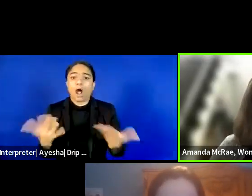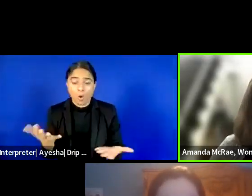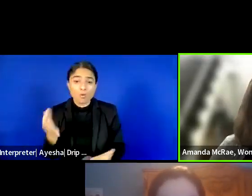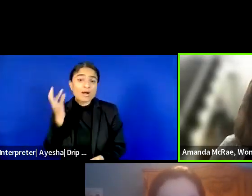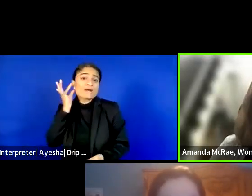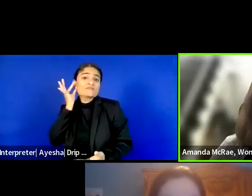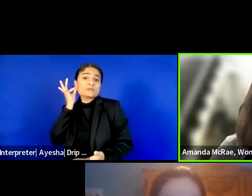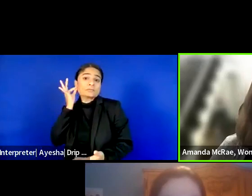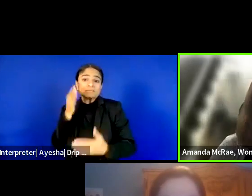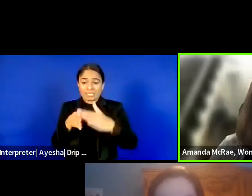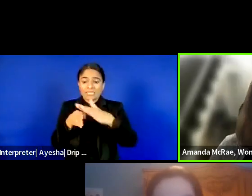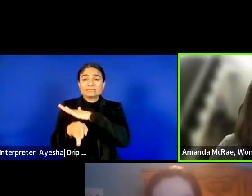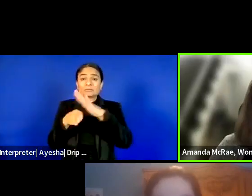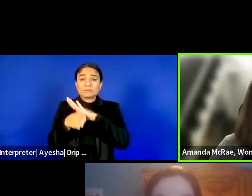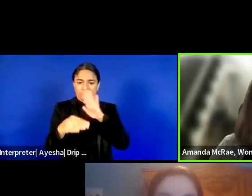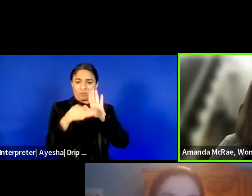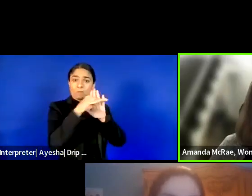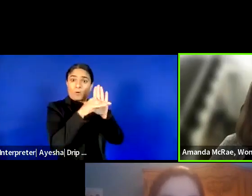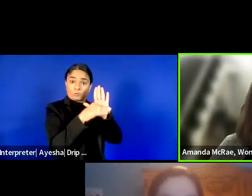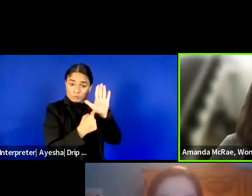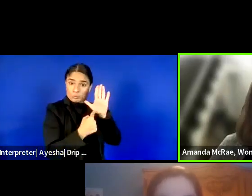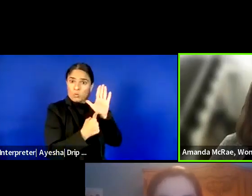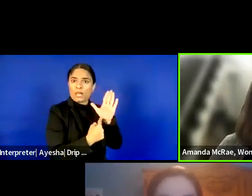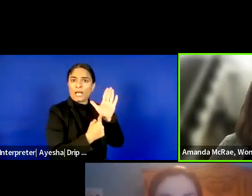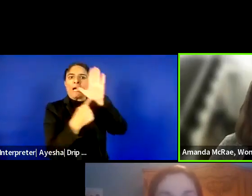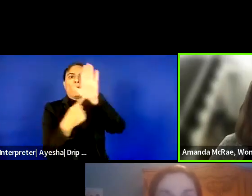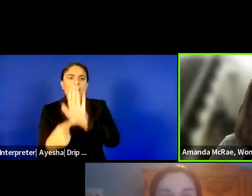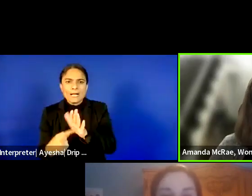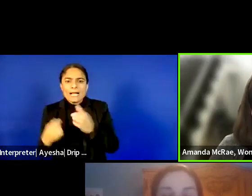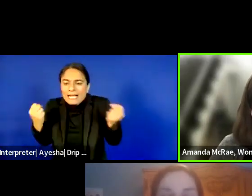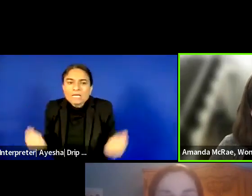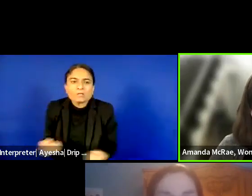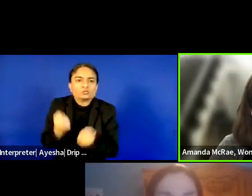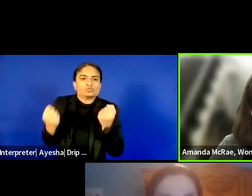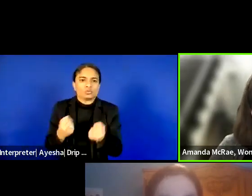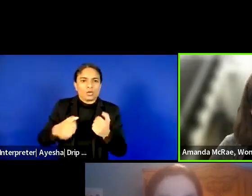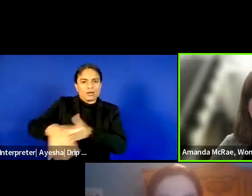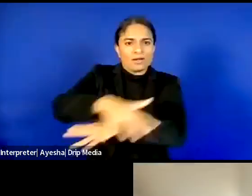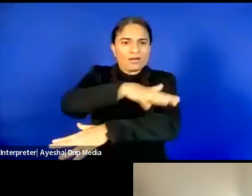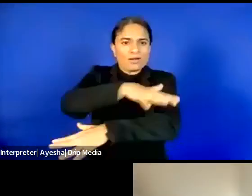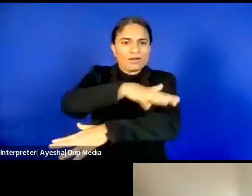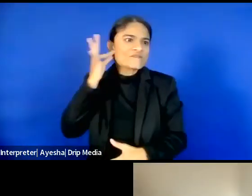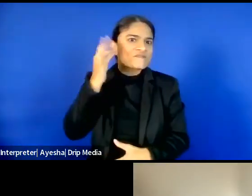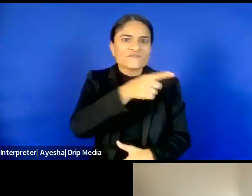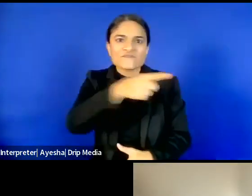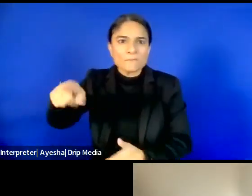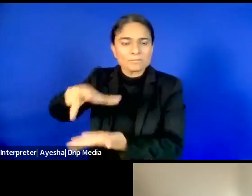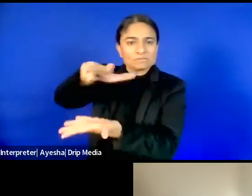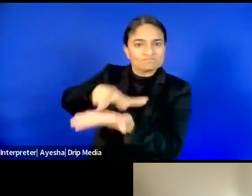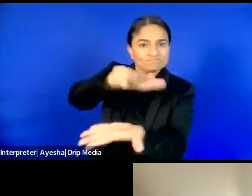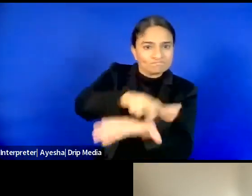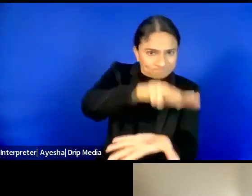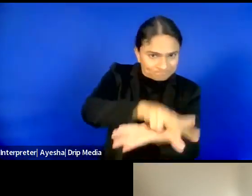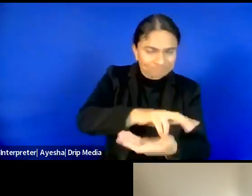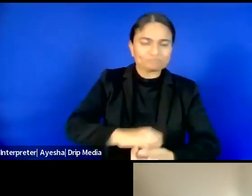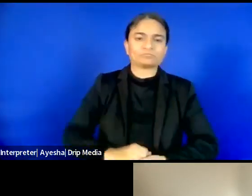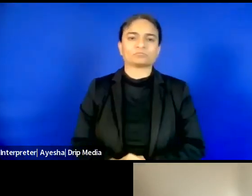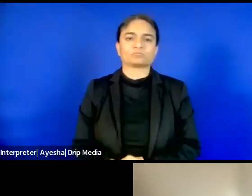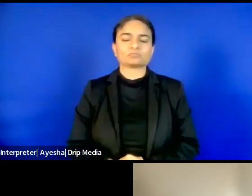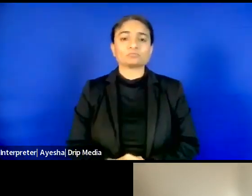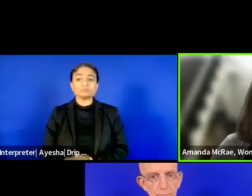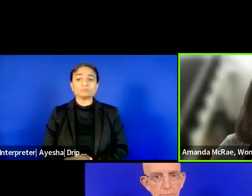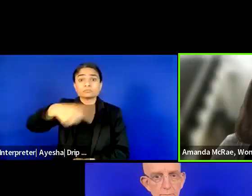feminist actors. We're joined today by Gretchen Gasteyer of Women Deliver. She was the co-lead of the recent Women